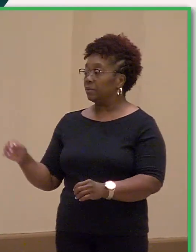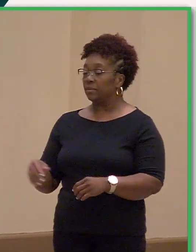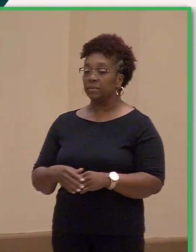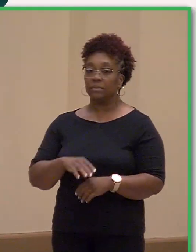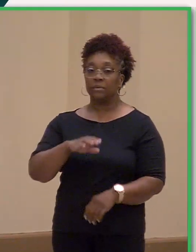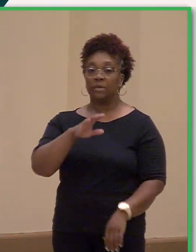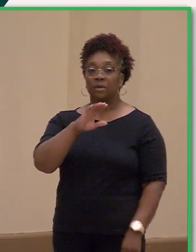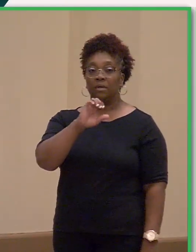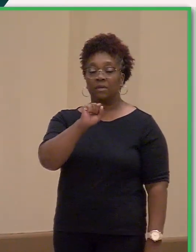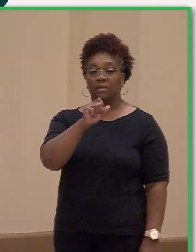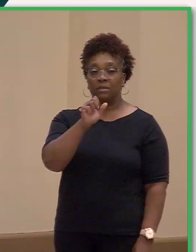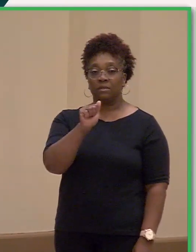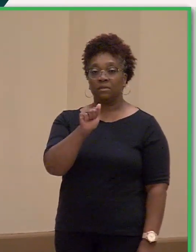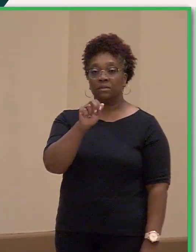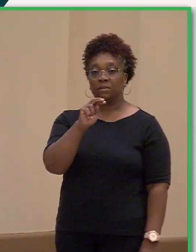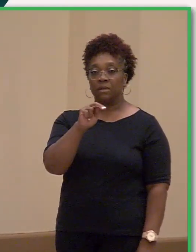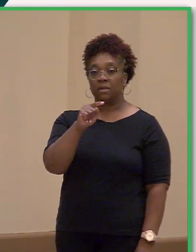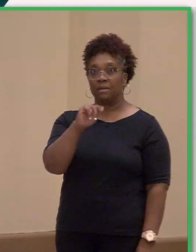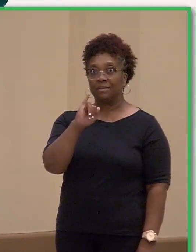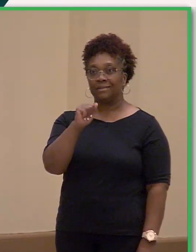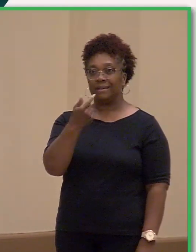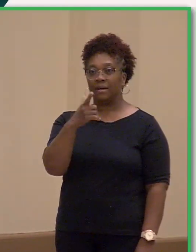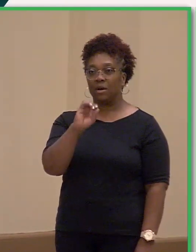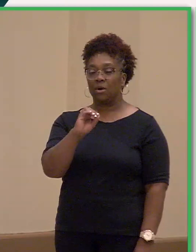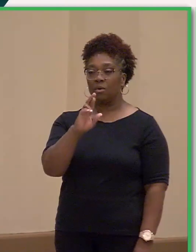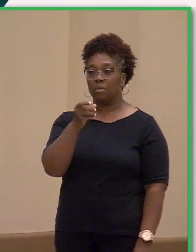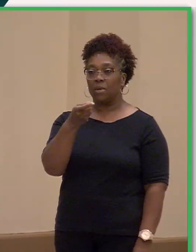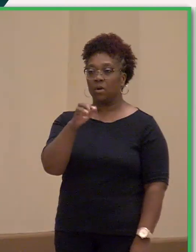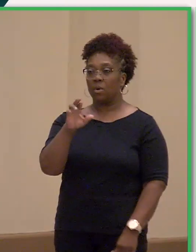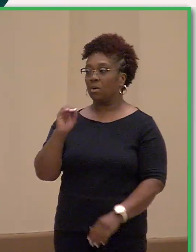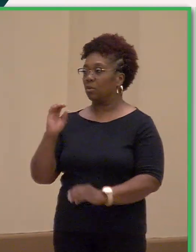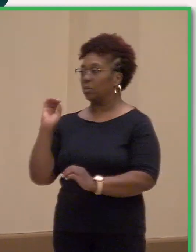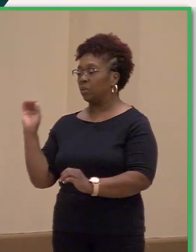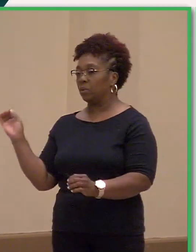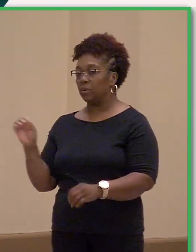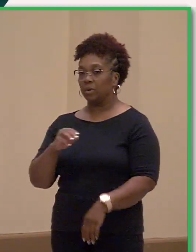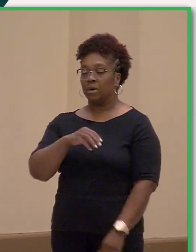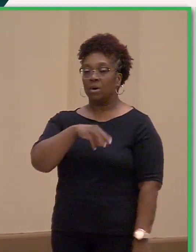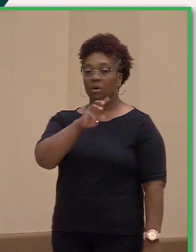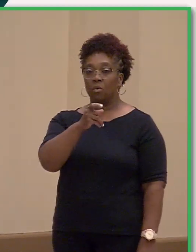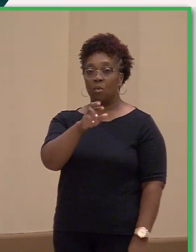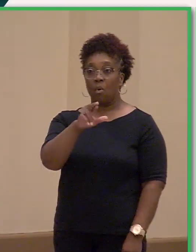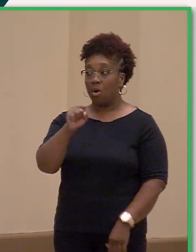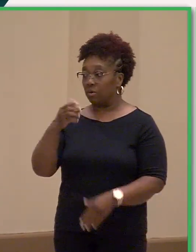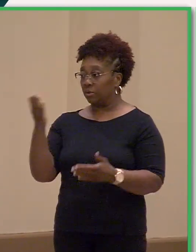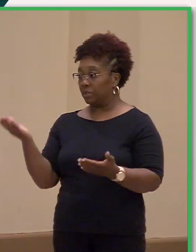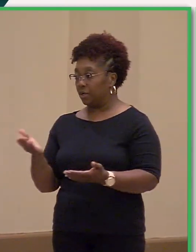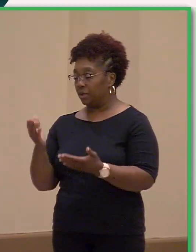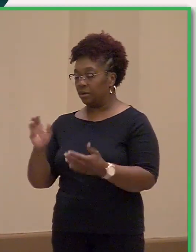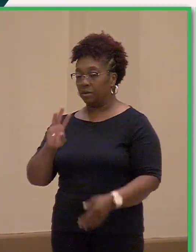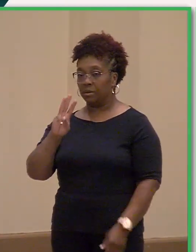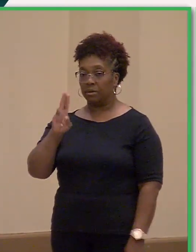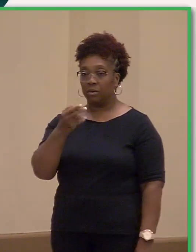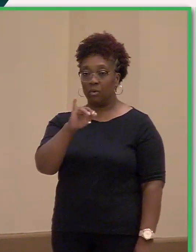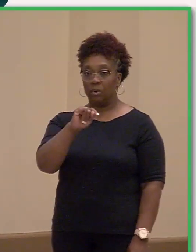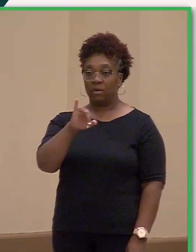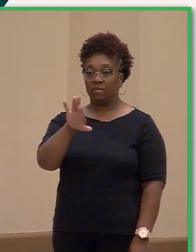Councilmember Gabriela Santiago Romero. Councilmember Mary Waters. Present. Councilmember Angela Whitfield-Calloway.